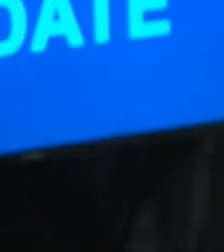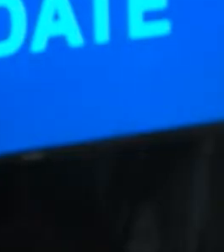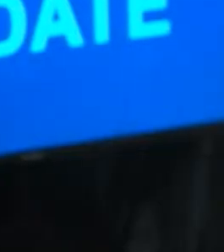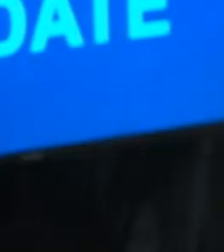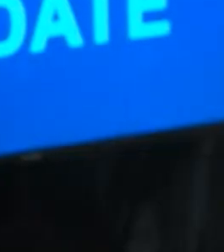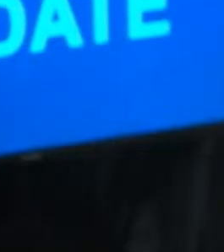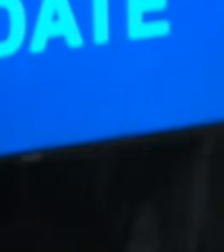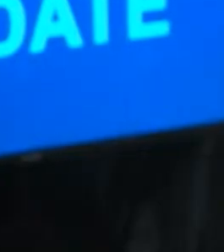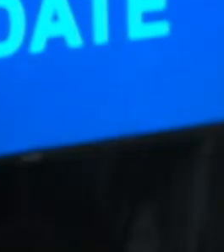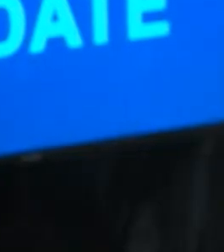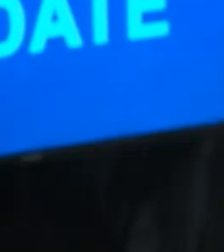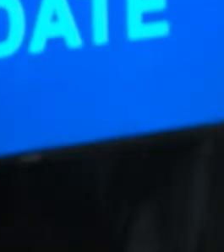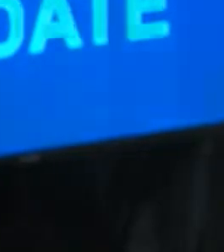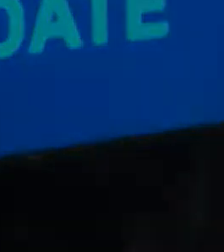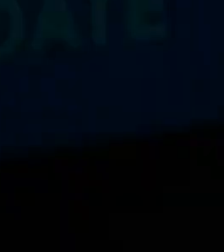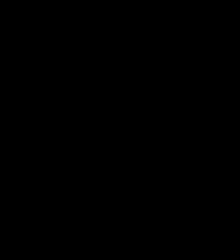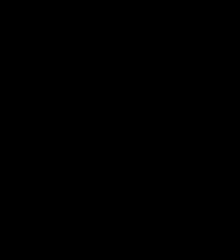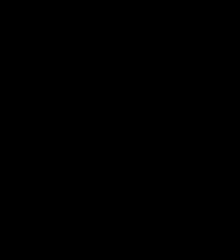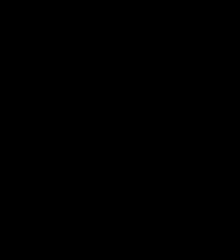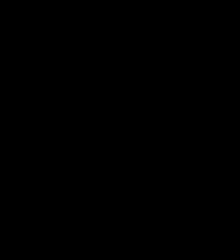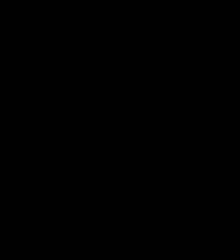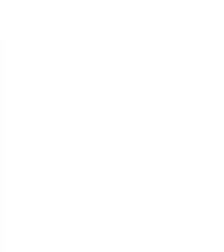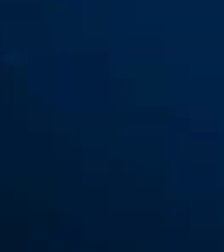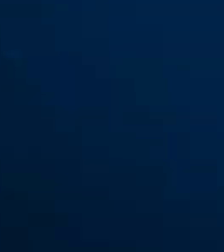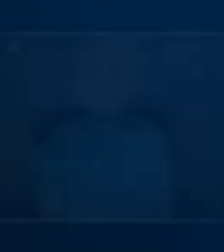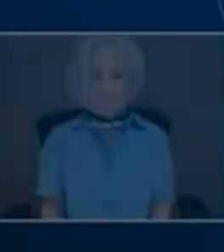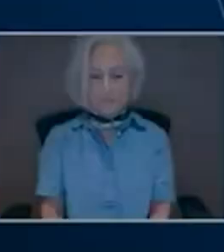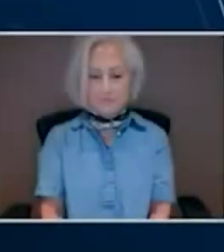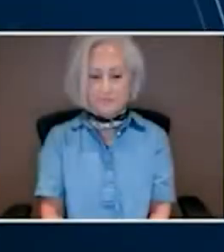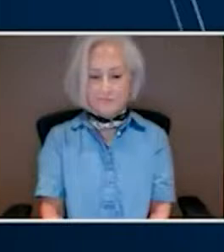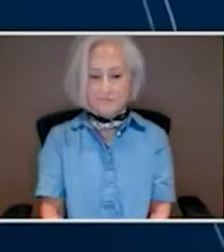encore presentation and make it a great day.